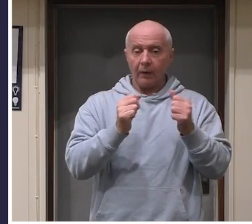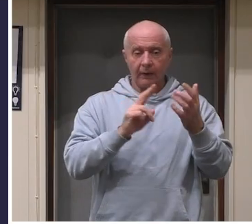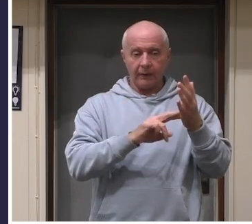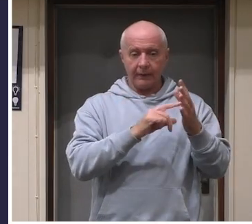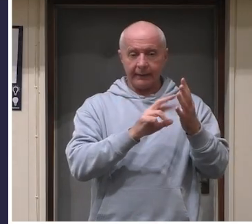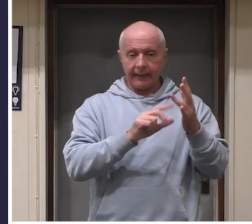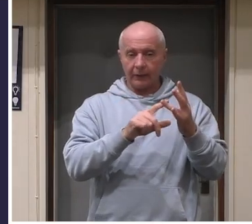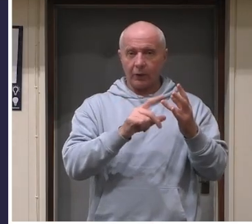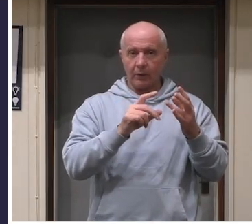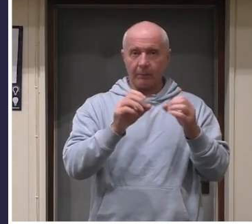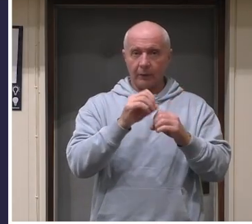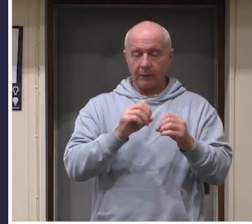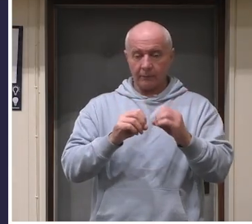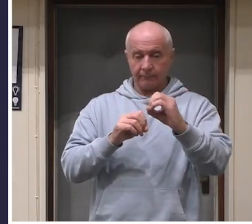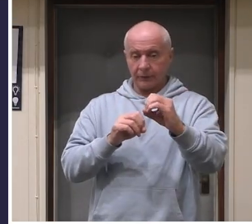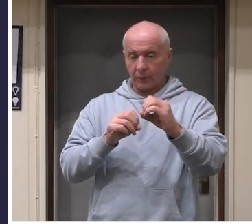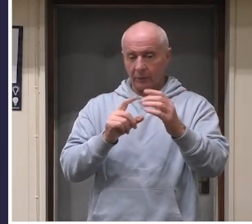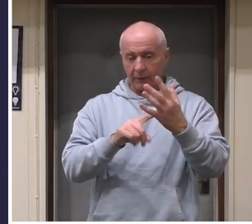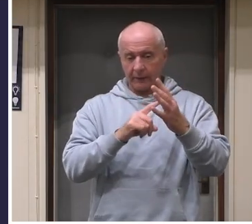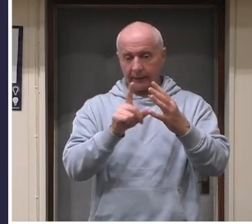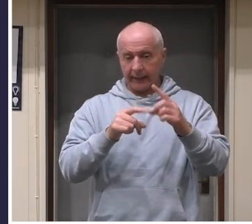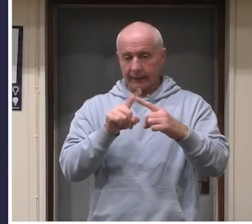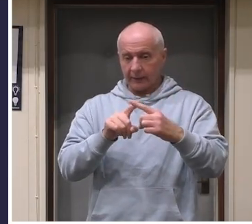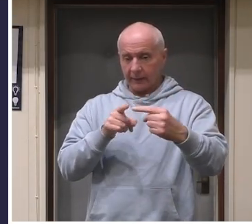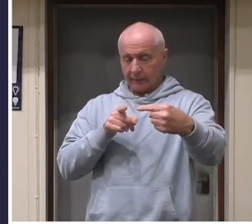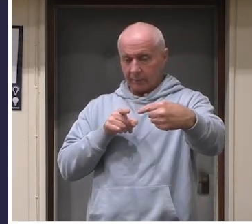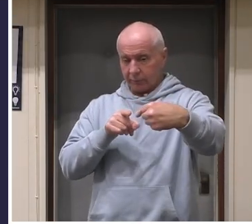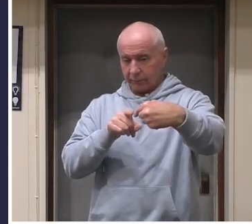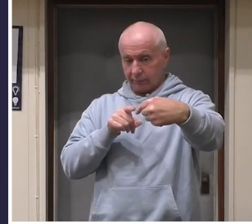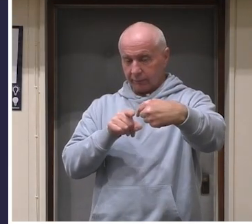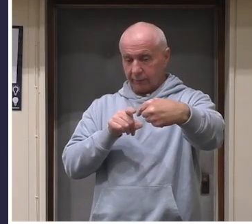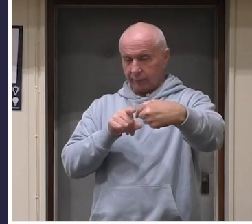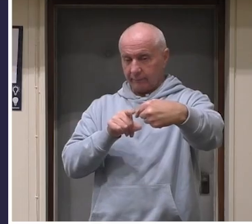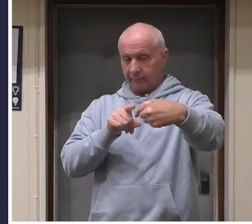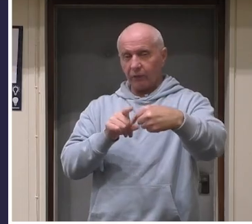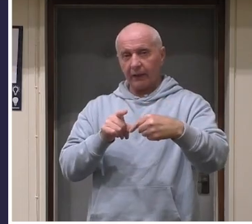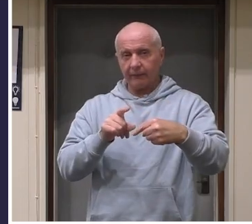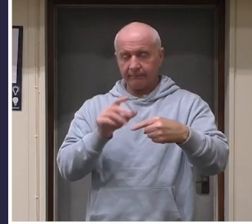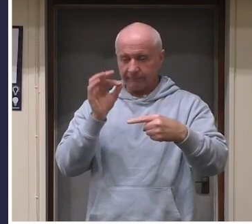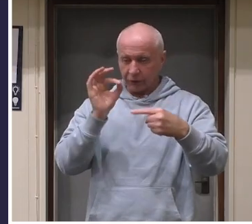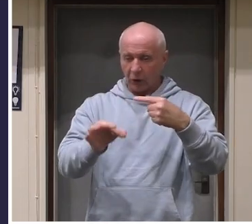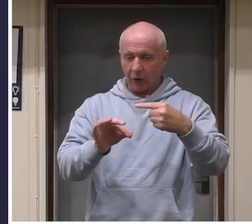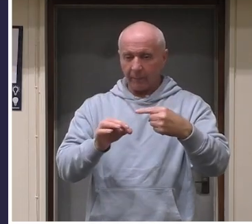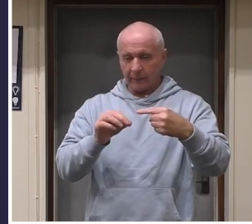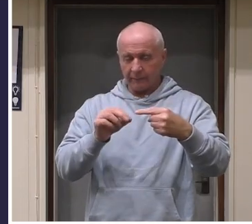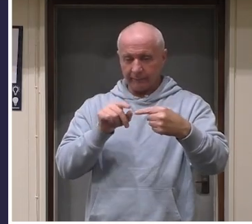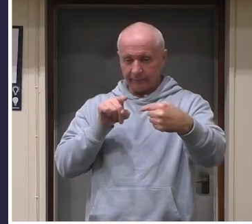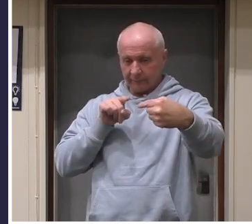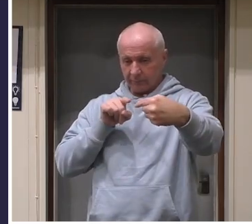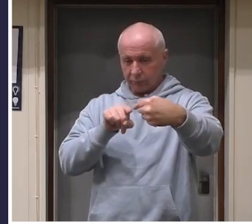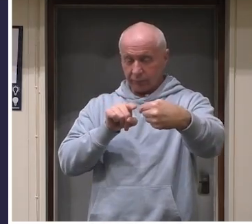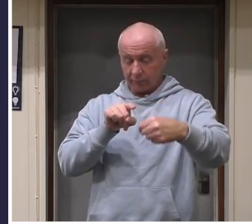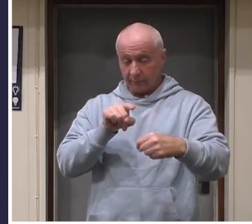the particle is trapped in a laser beam. It's called an optical tweezer because it's like a really sharp focused waist of